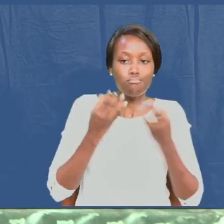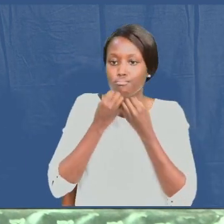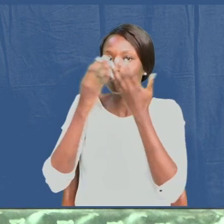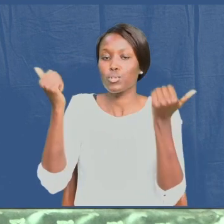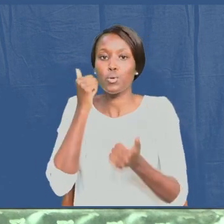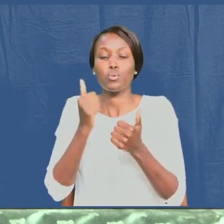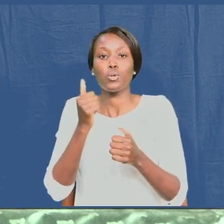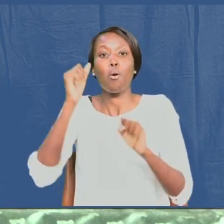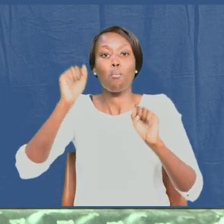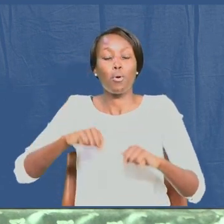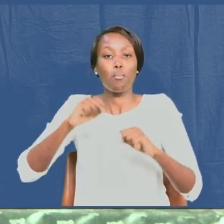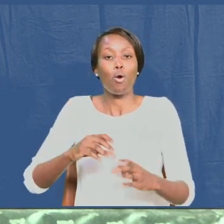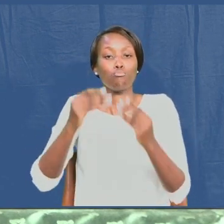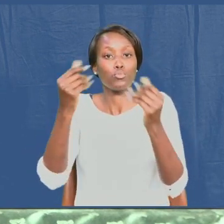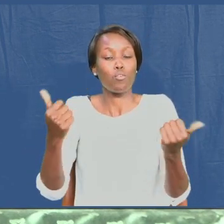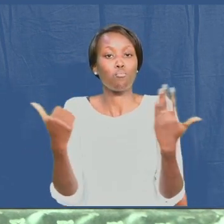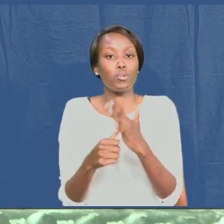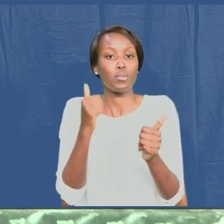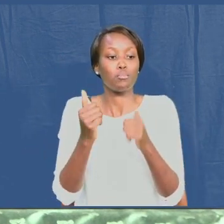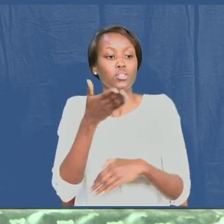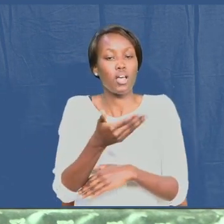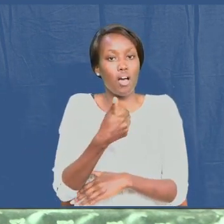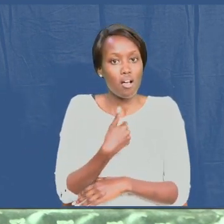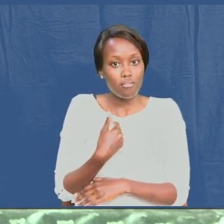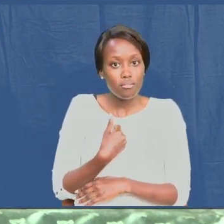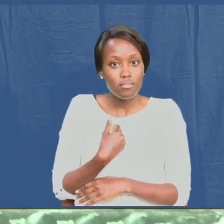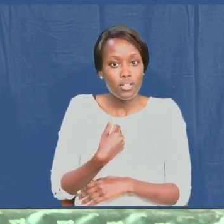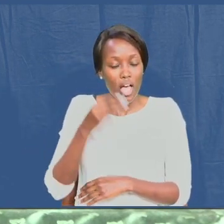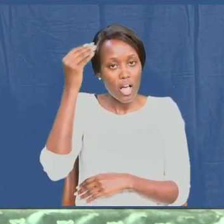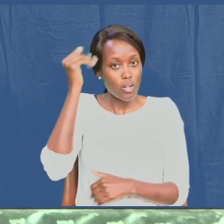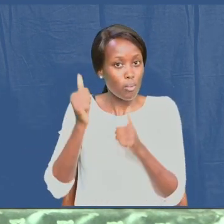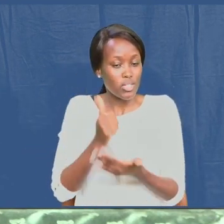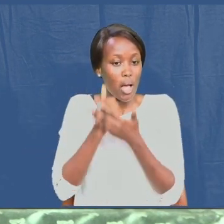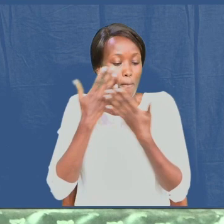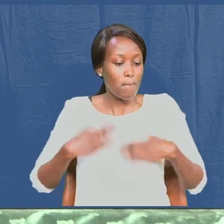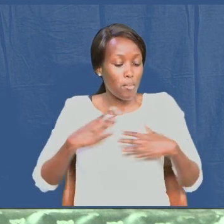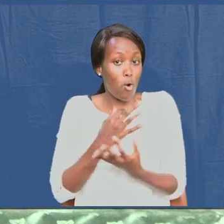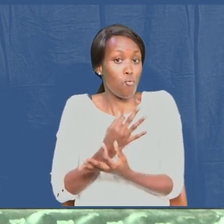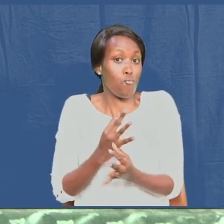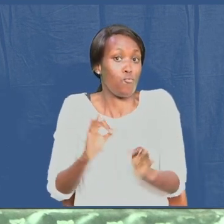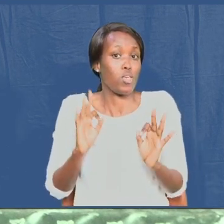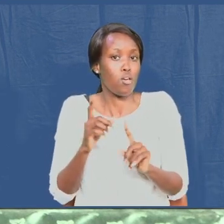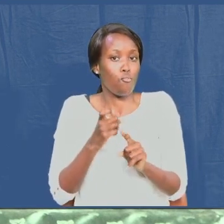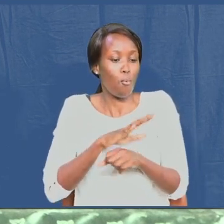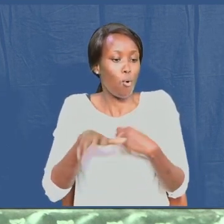will address our local problems. Education that frees people from that which brings them